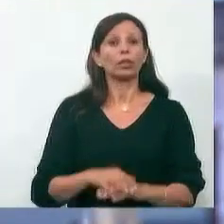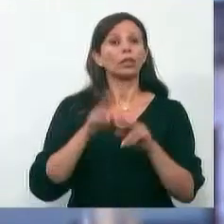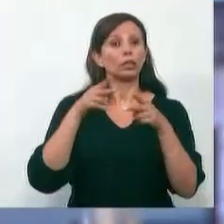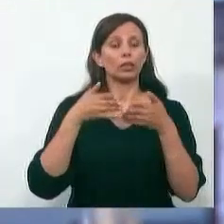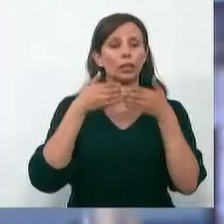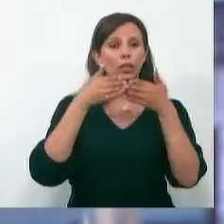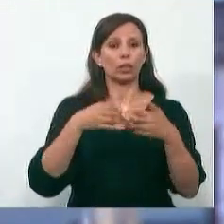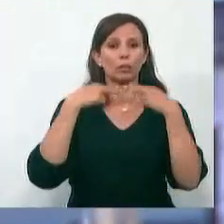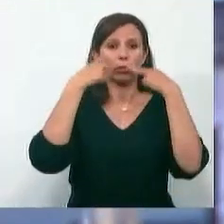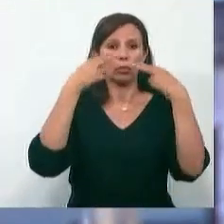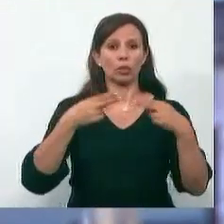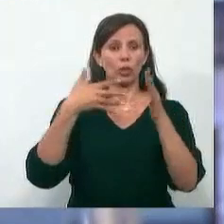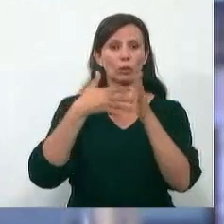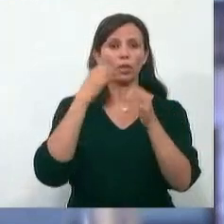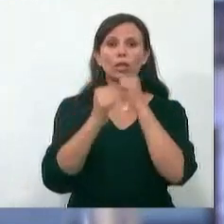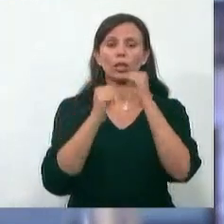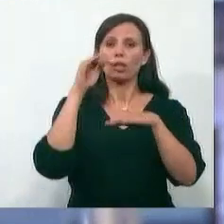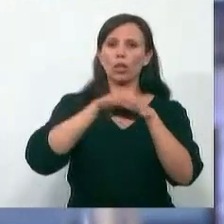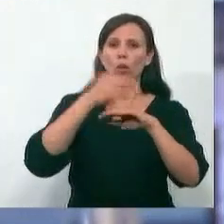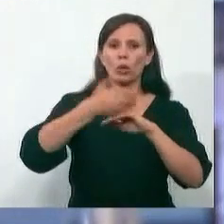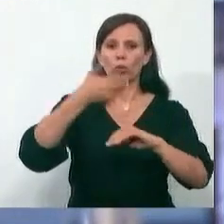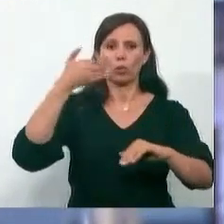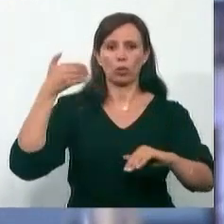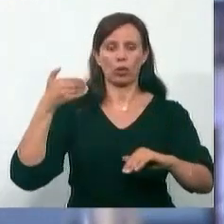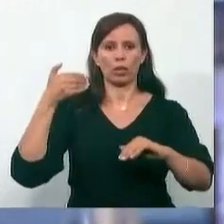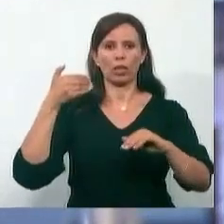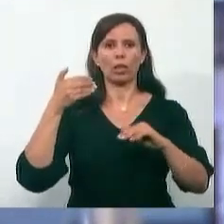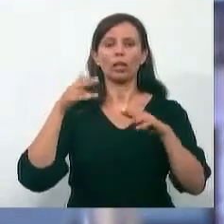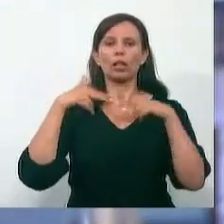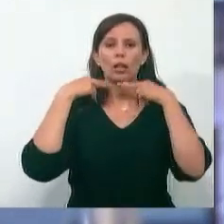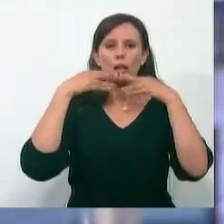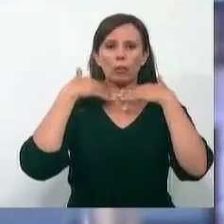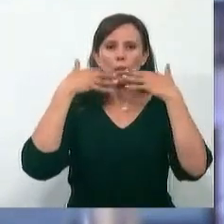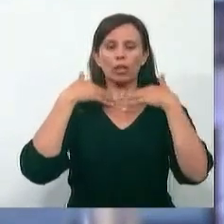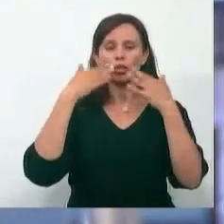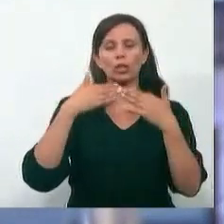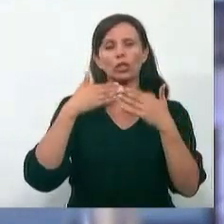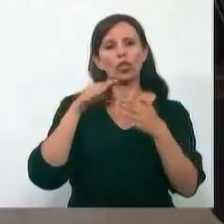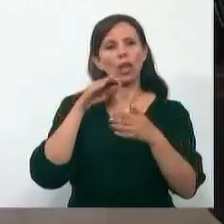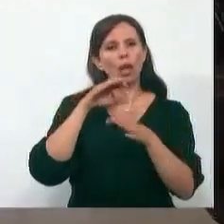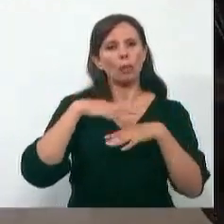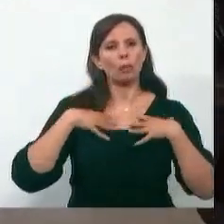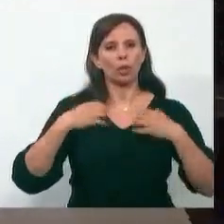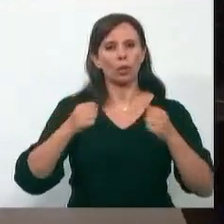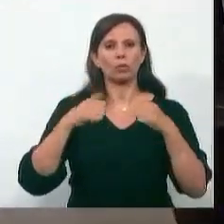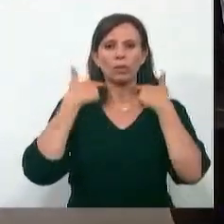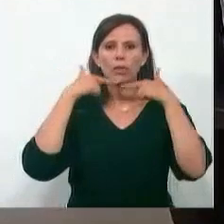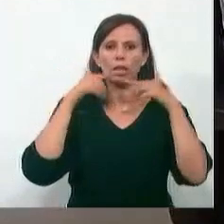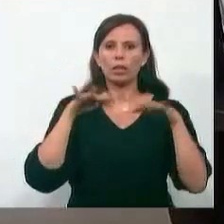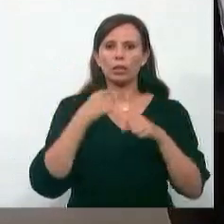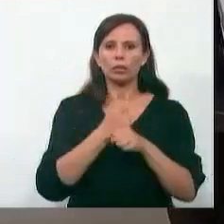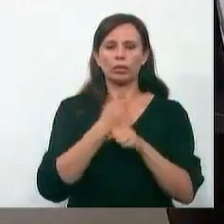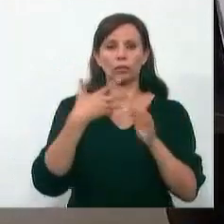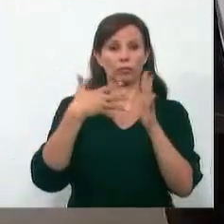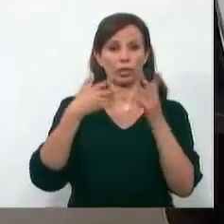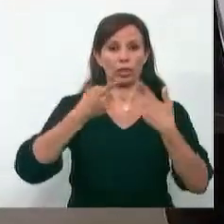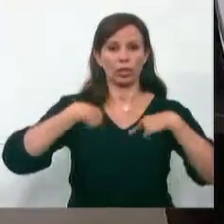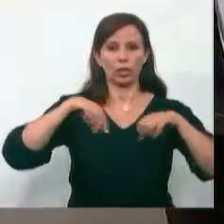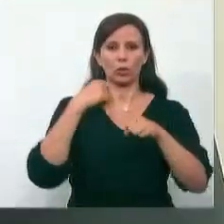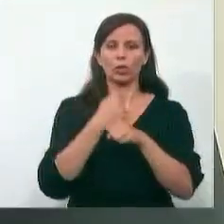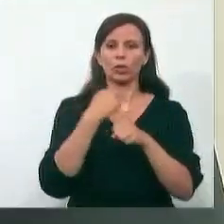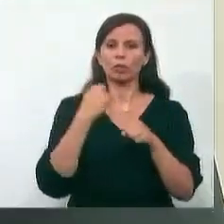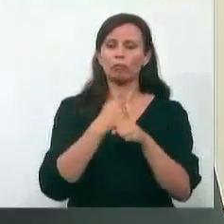problem of the difficulty in early detection. Our health correspondent, Hilla Alroy, explains how it works. The test we use is a